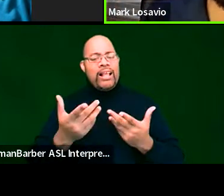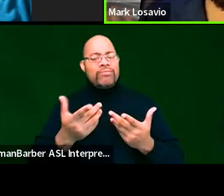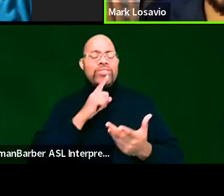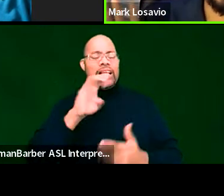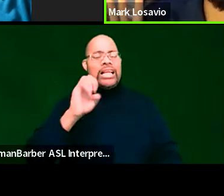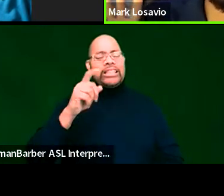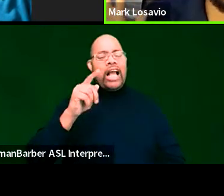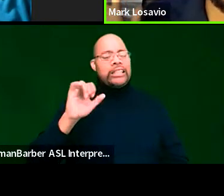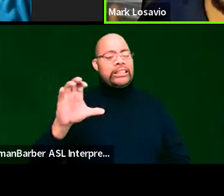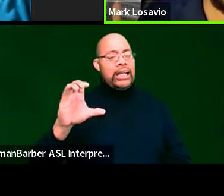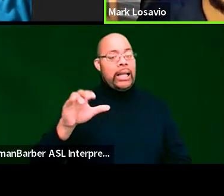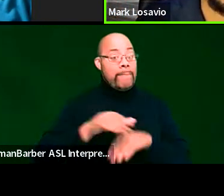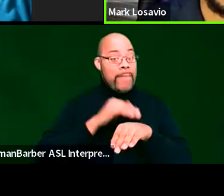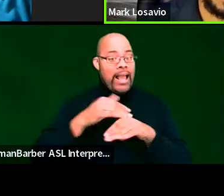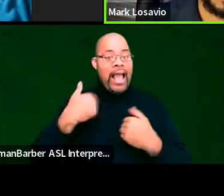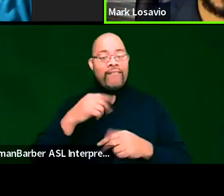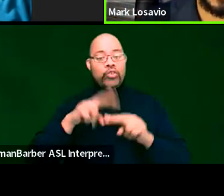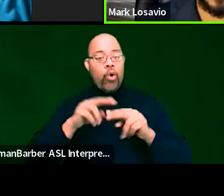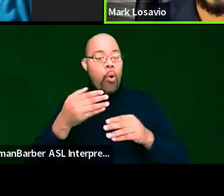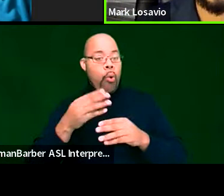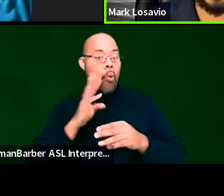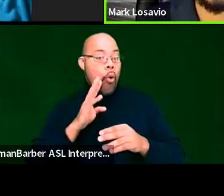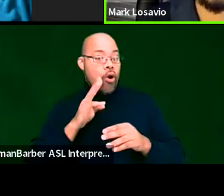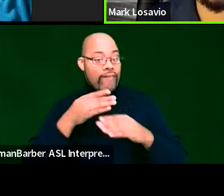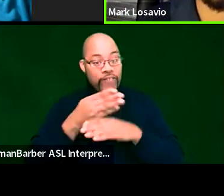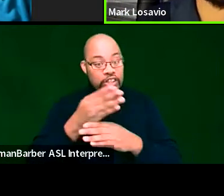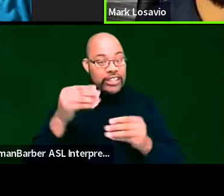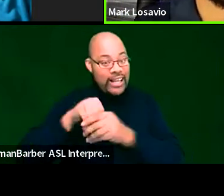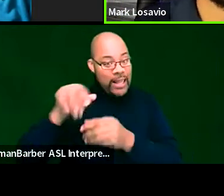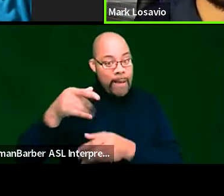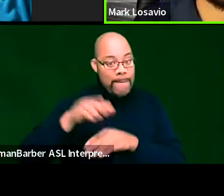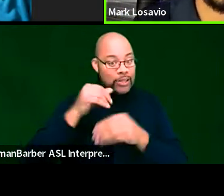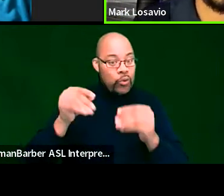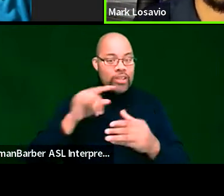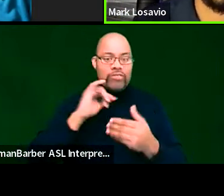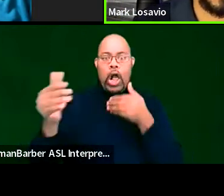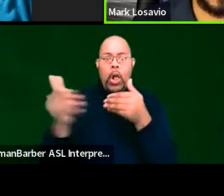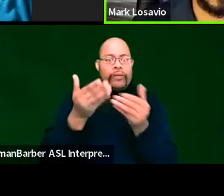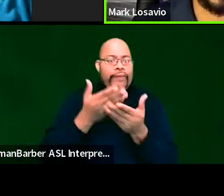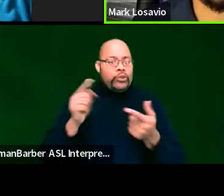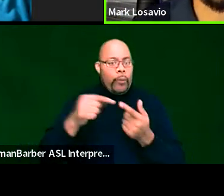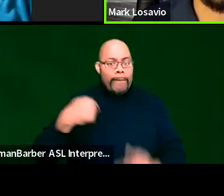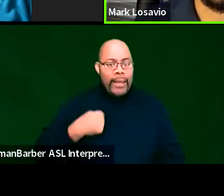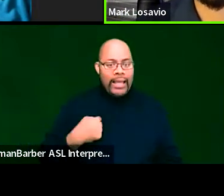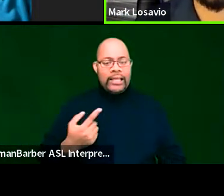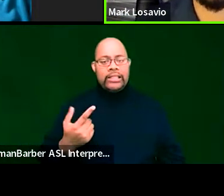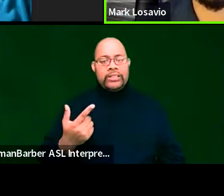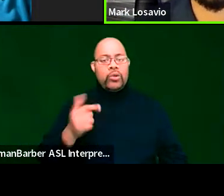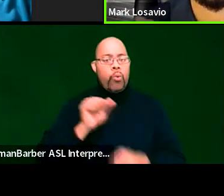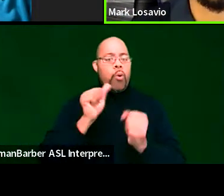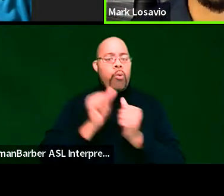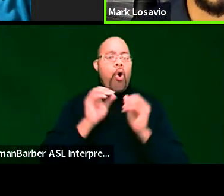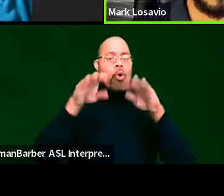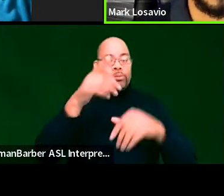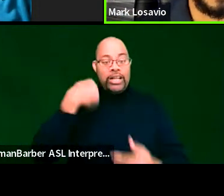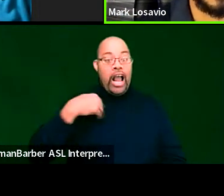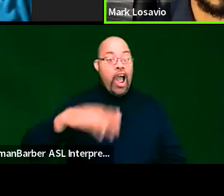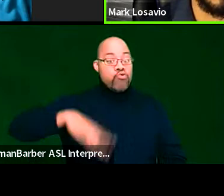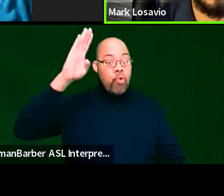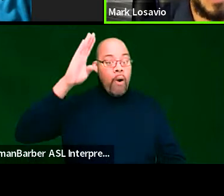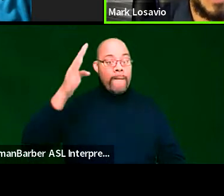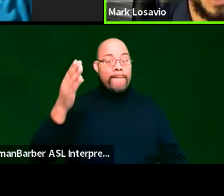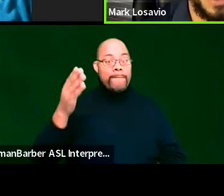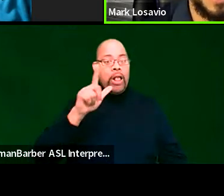exotic pet store. So they had saltwater fish. And that was like the closest thing to me to working with the ocean, because I grew up